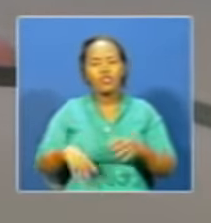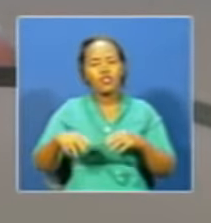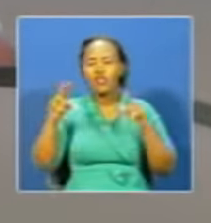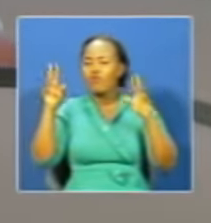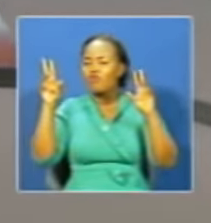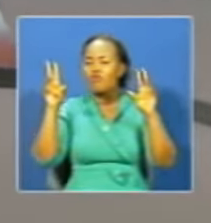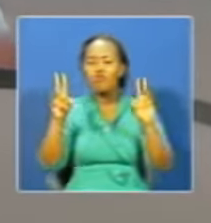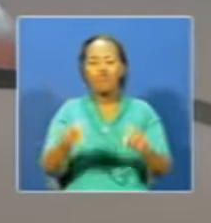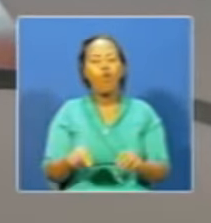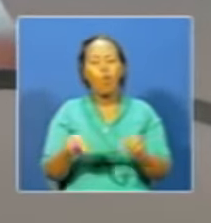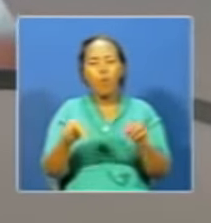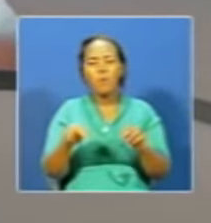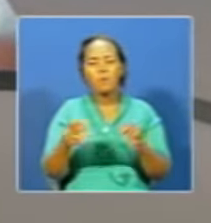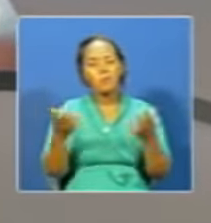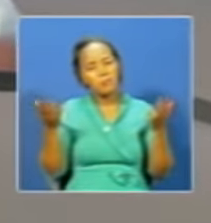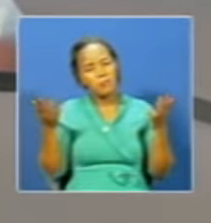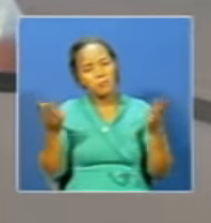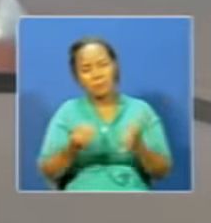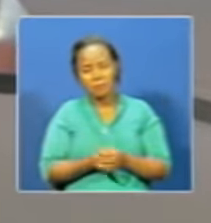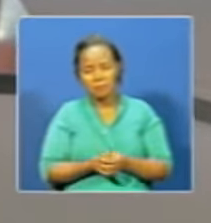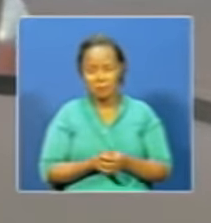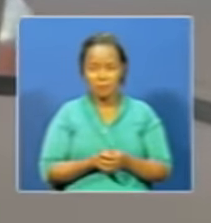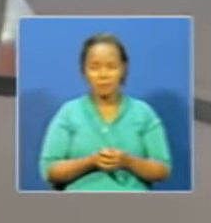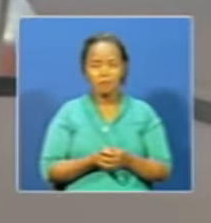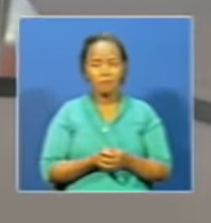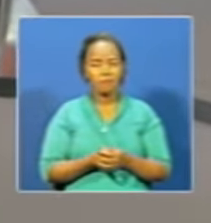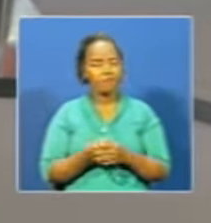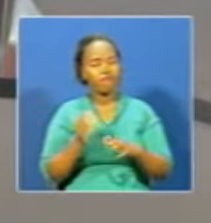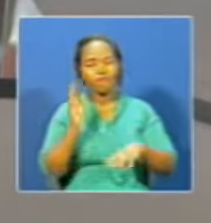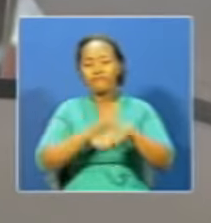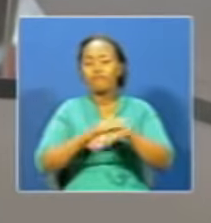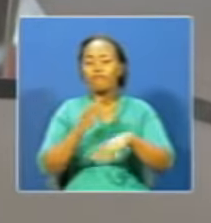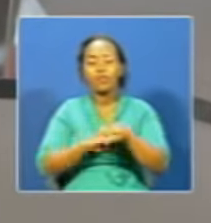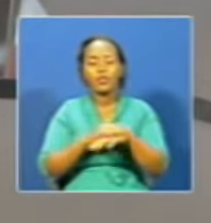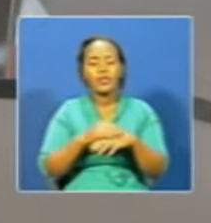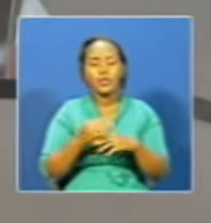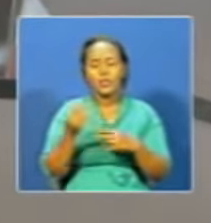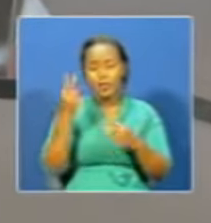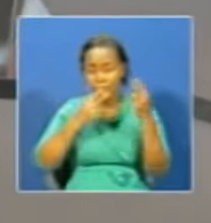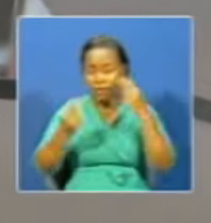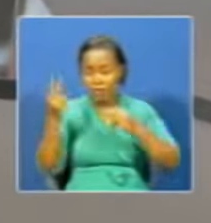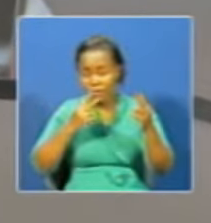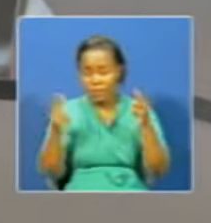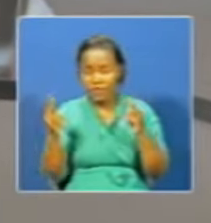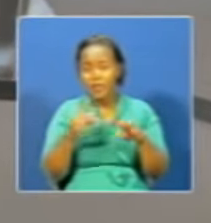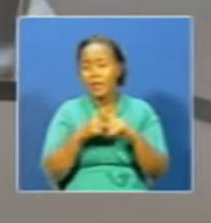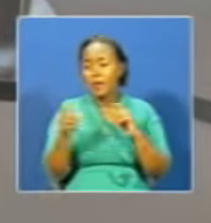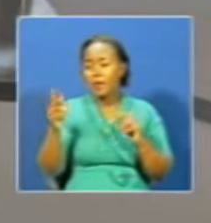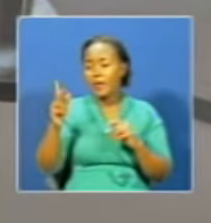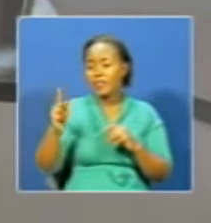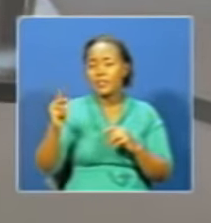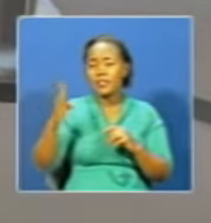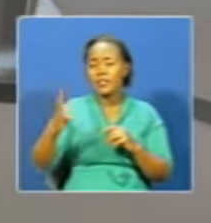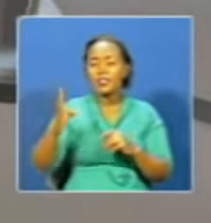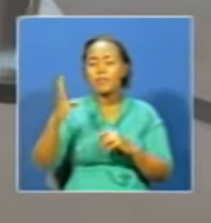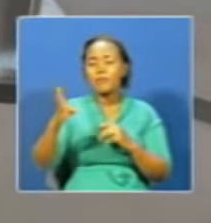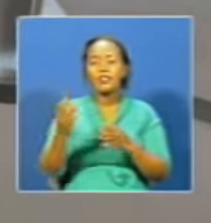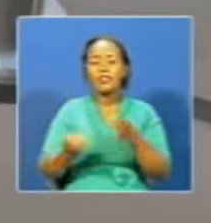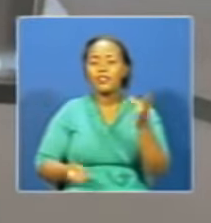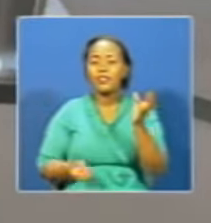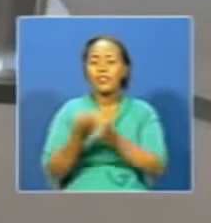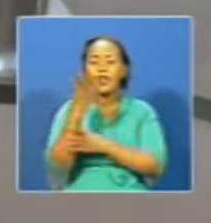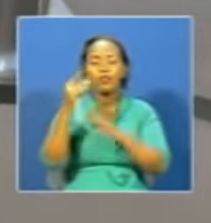with one word, indecisive. Mm-hmm. Interesting views there, but of course, Tom, you know, KBC is relaunching today, yeah. And we have a lot